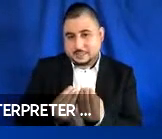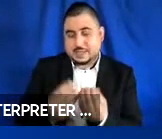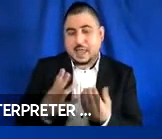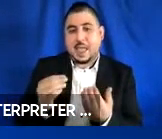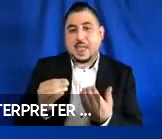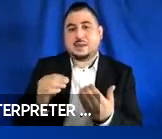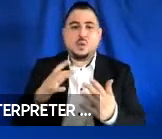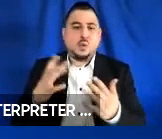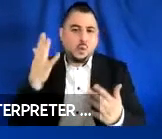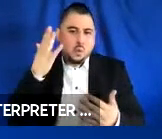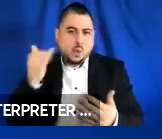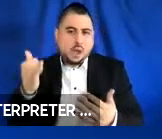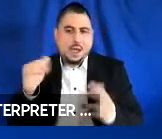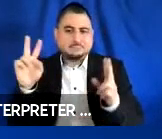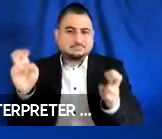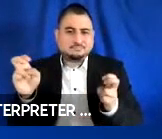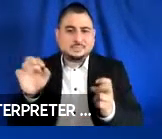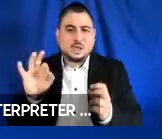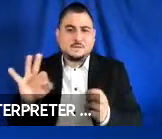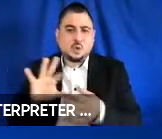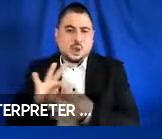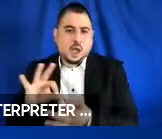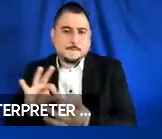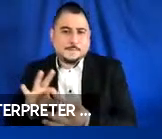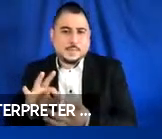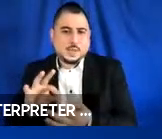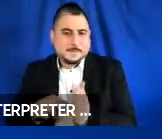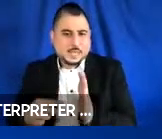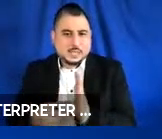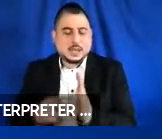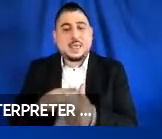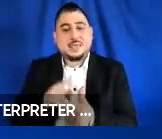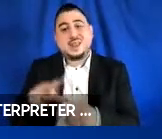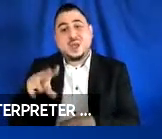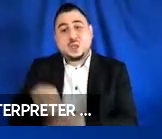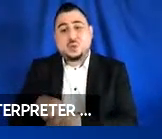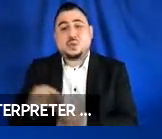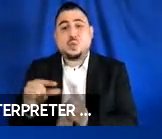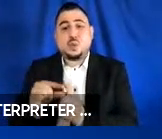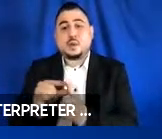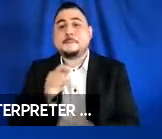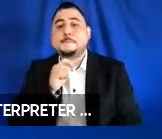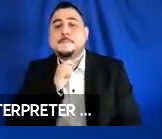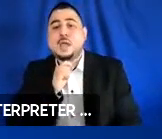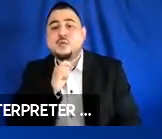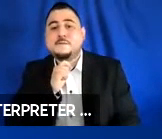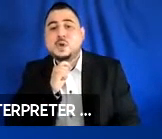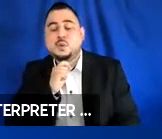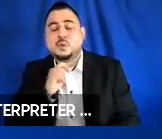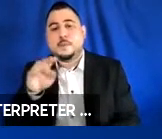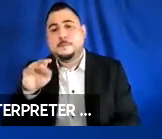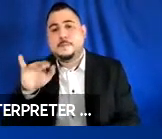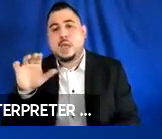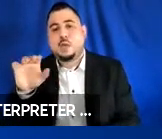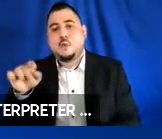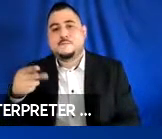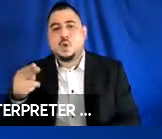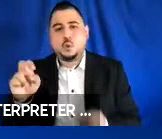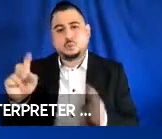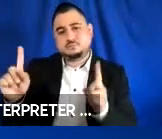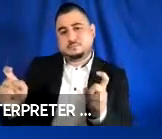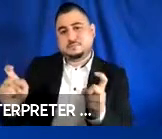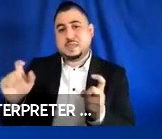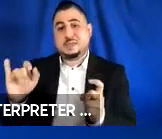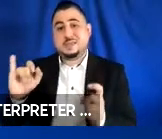the nature or subject of your comment, and include the word microphone if you wish to speak. Again, you